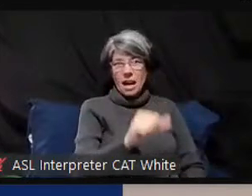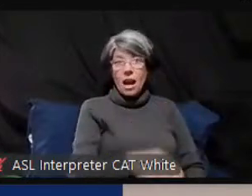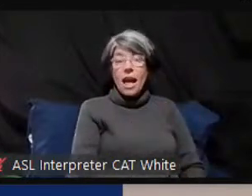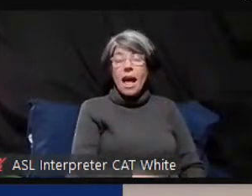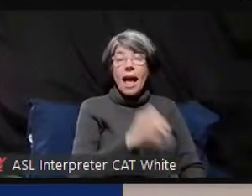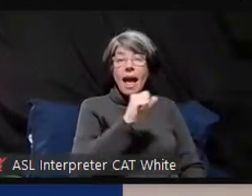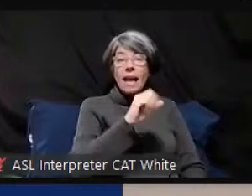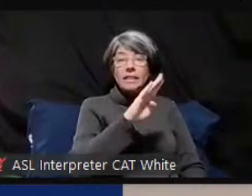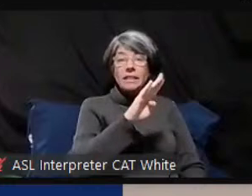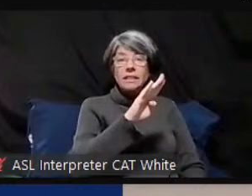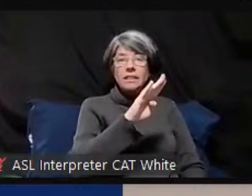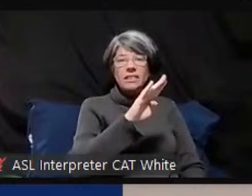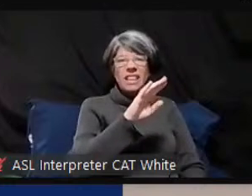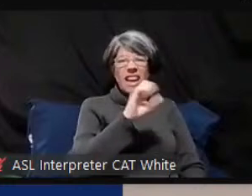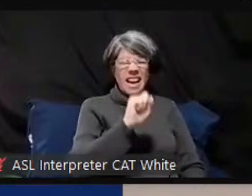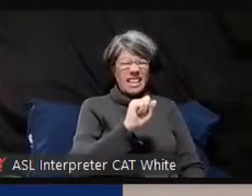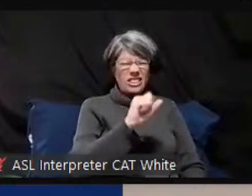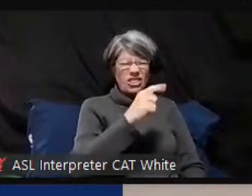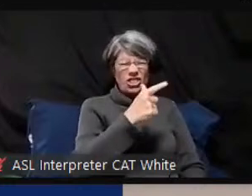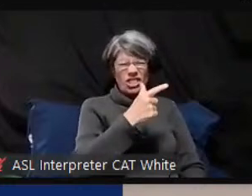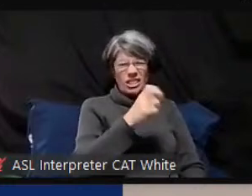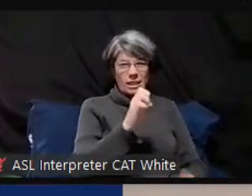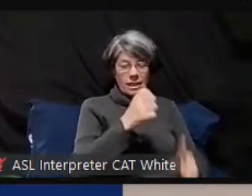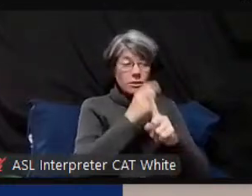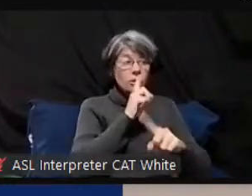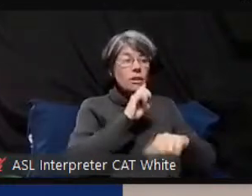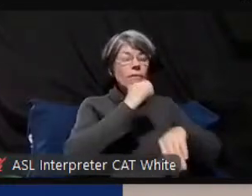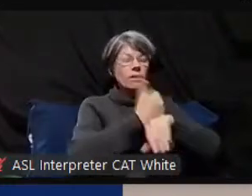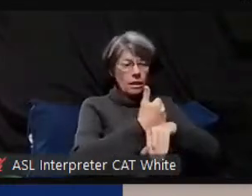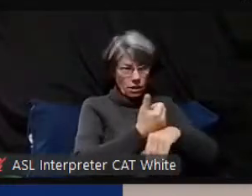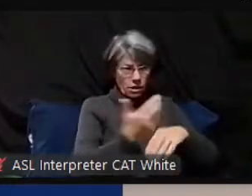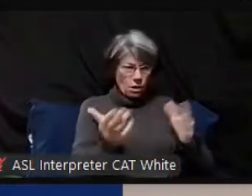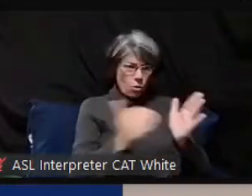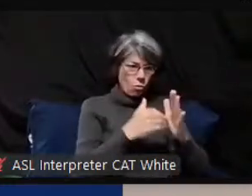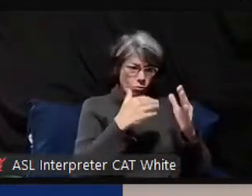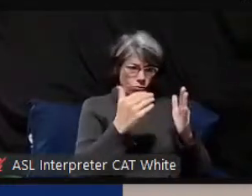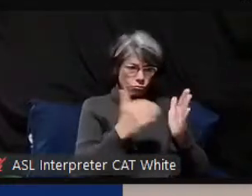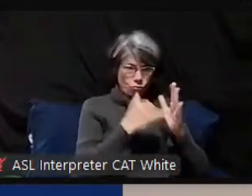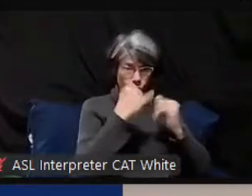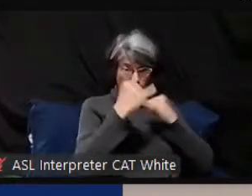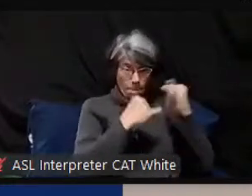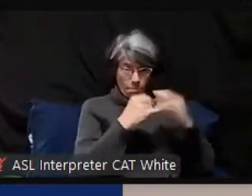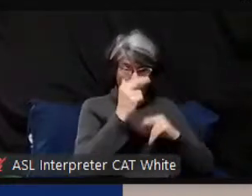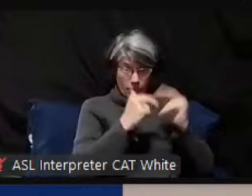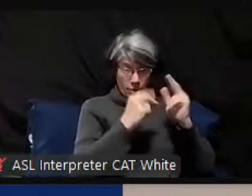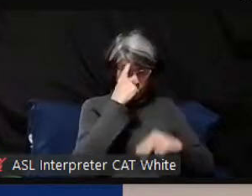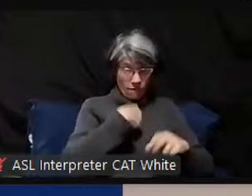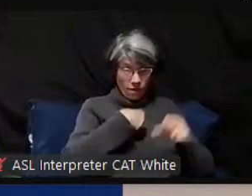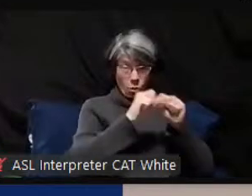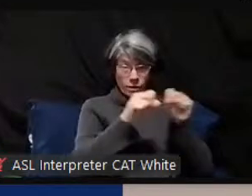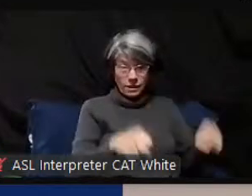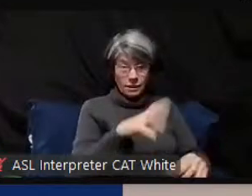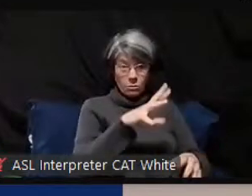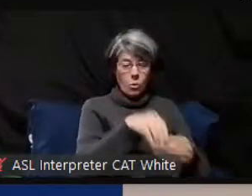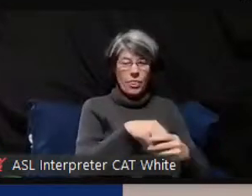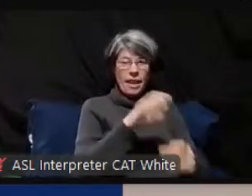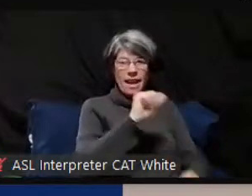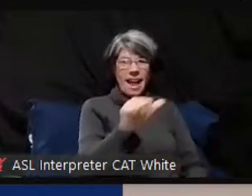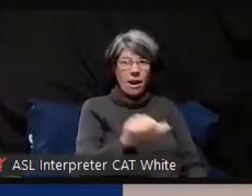SCE is currently reviewing the restoration and rebuild of our system within